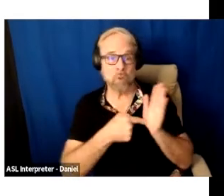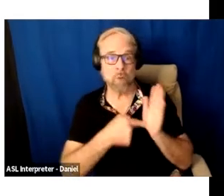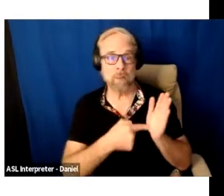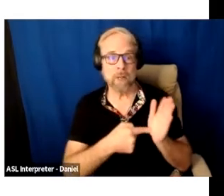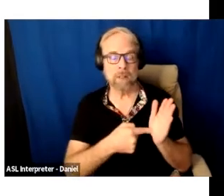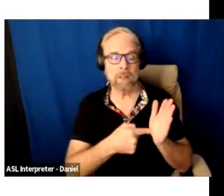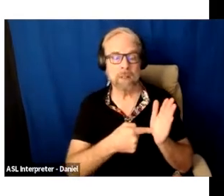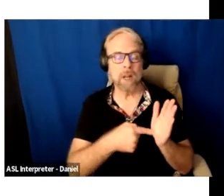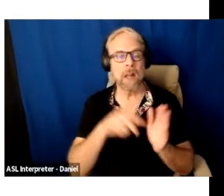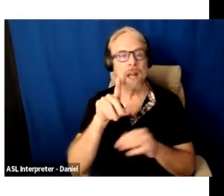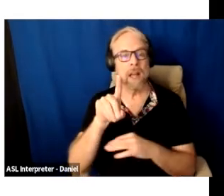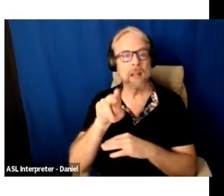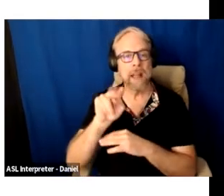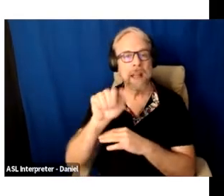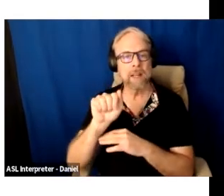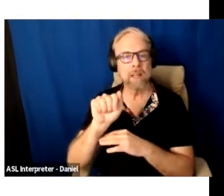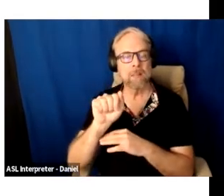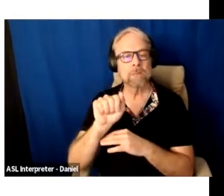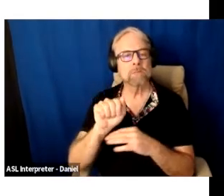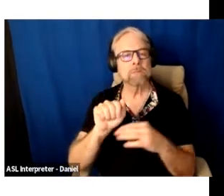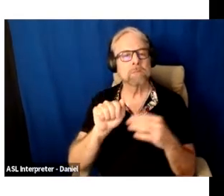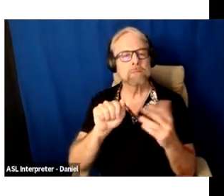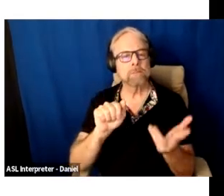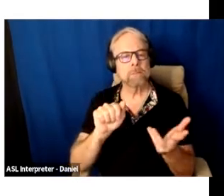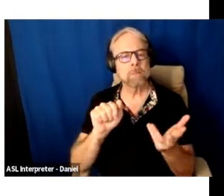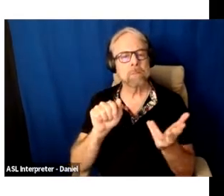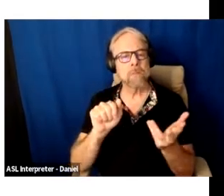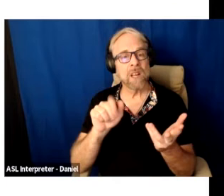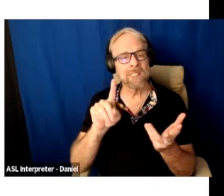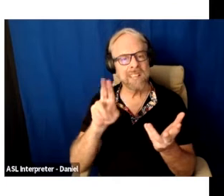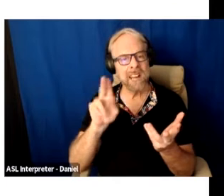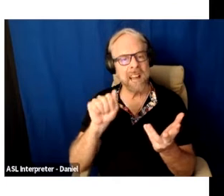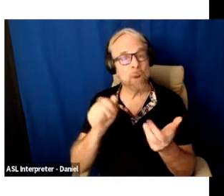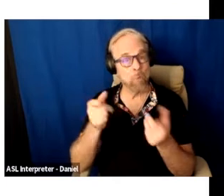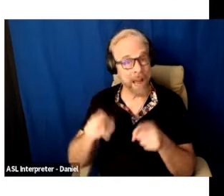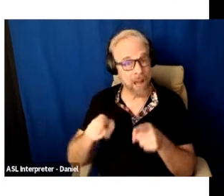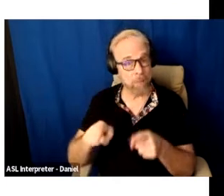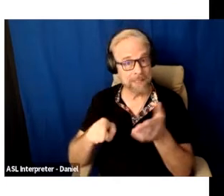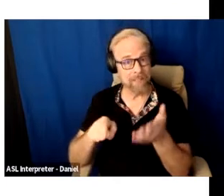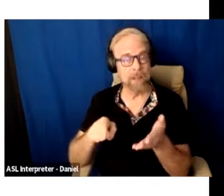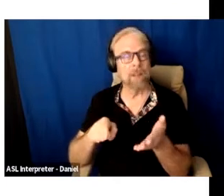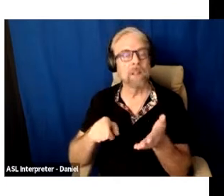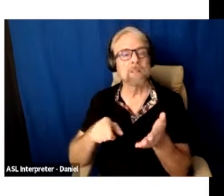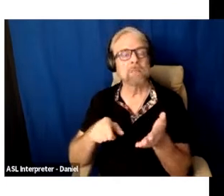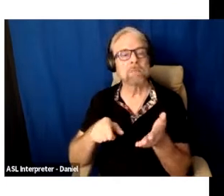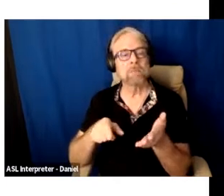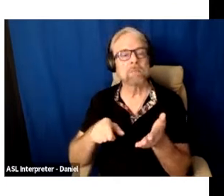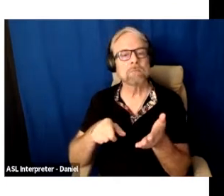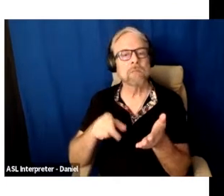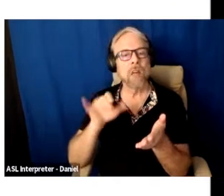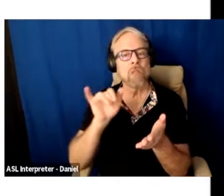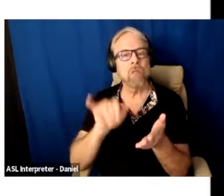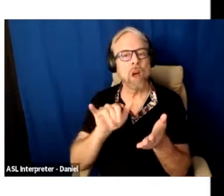of DNA. And what happens with our DNA is that it will fold